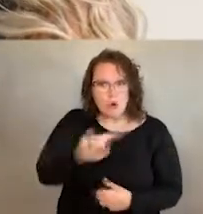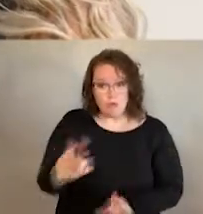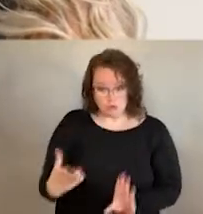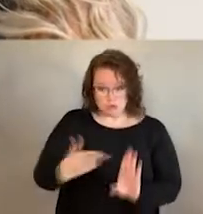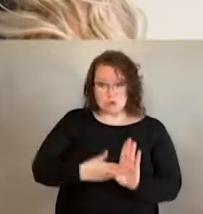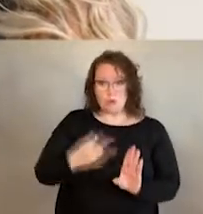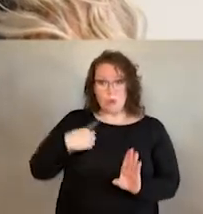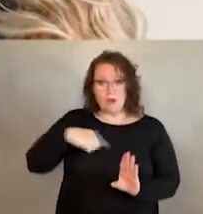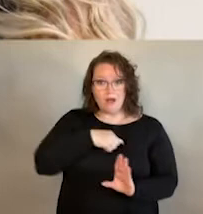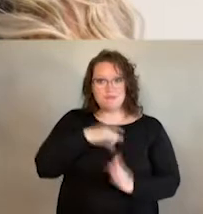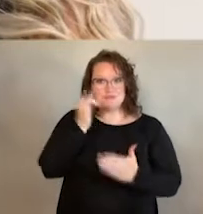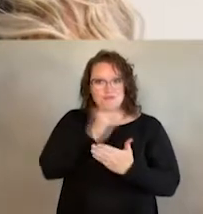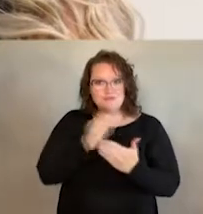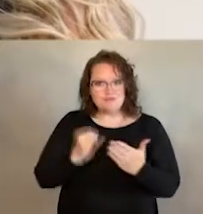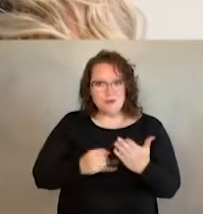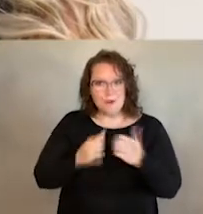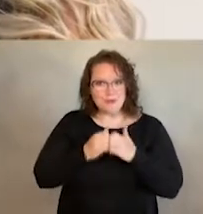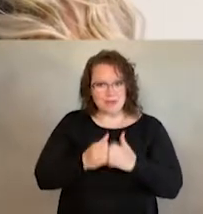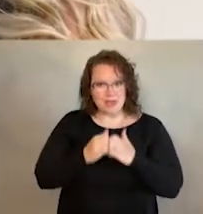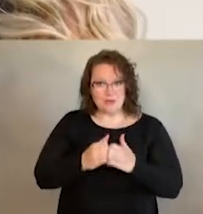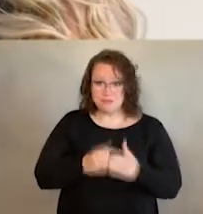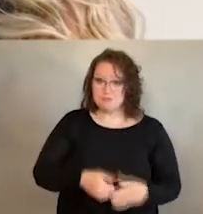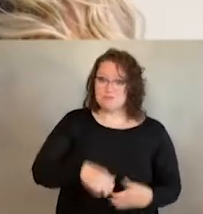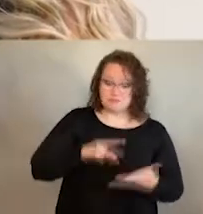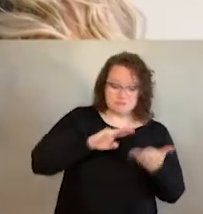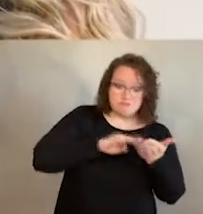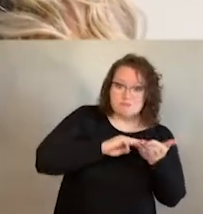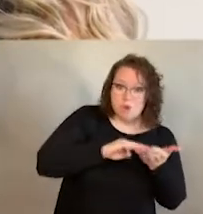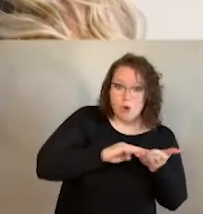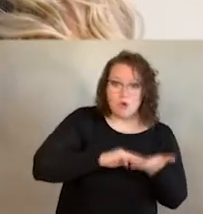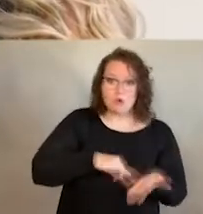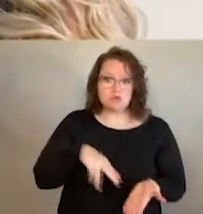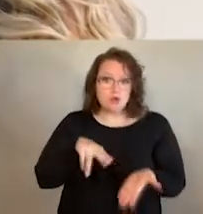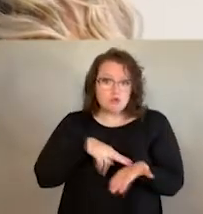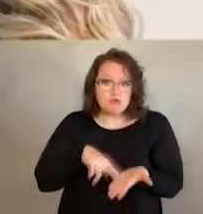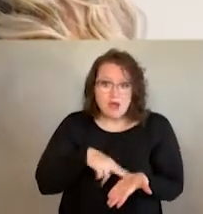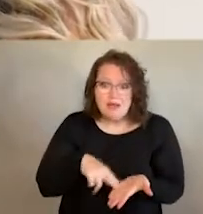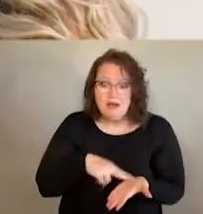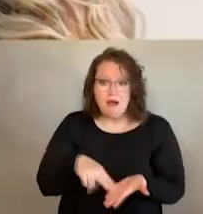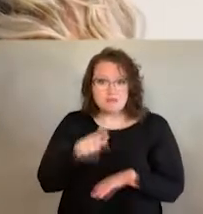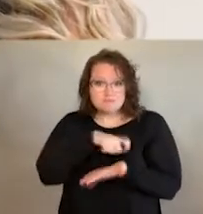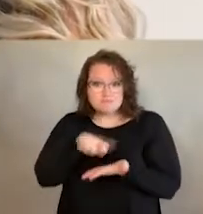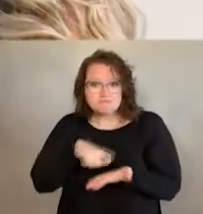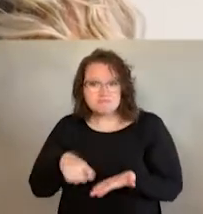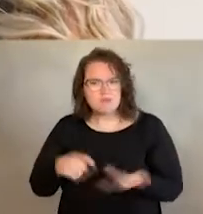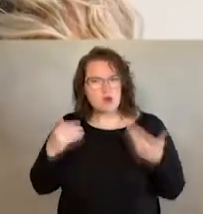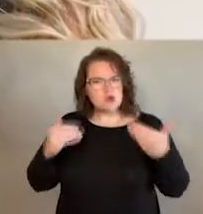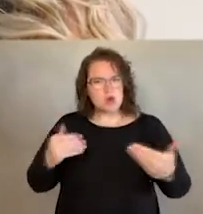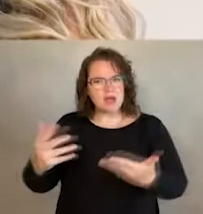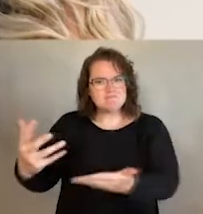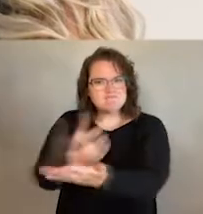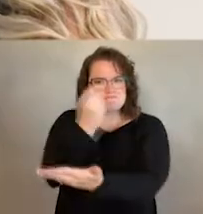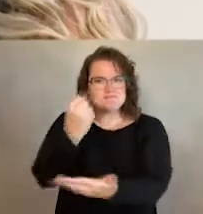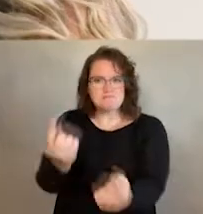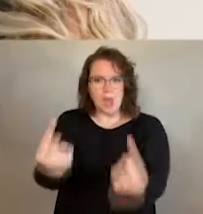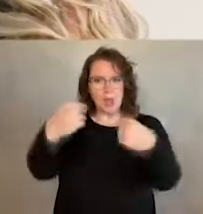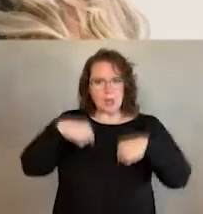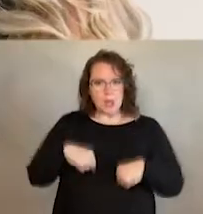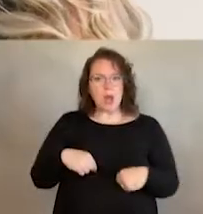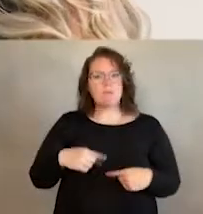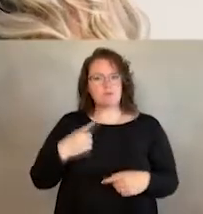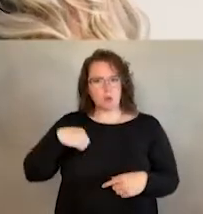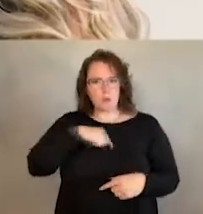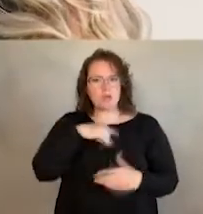with us Camilla Cream. If you have pencils, crayons, markers, anything, go grab them and come join us for